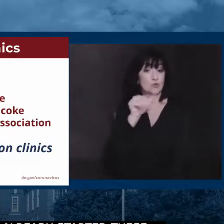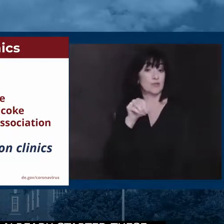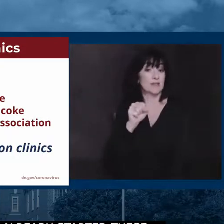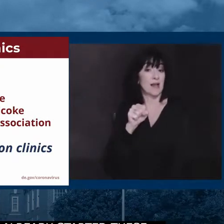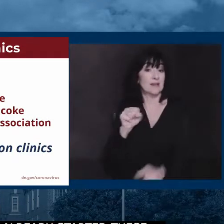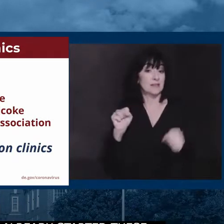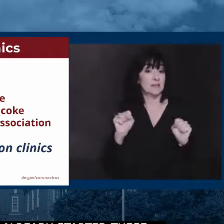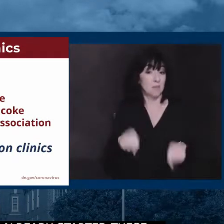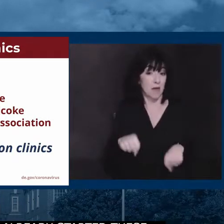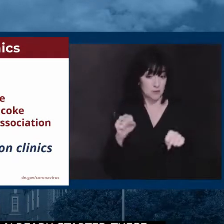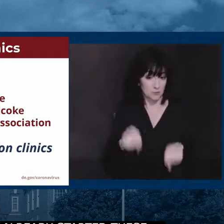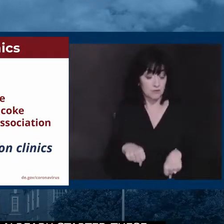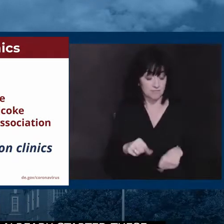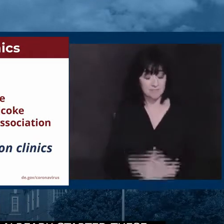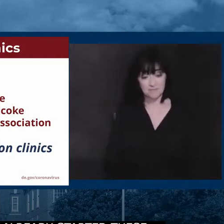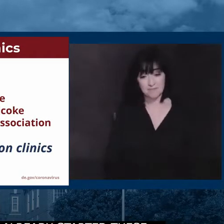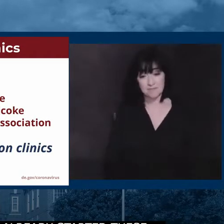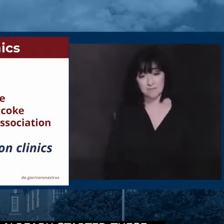if you qualify.